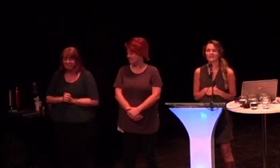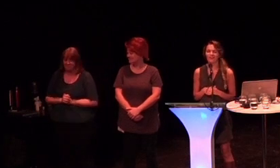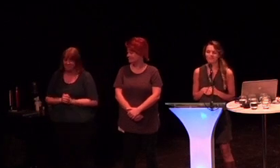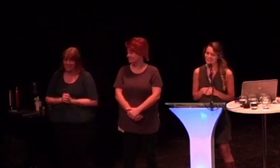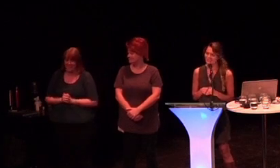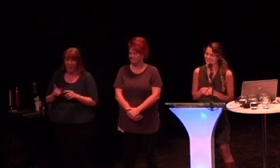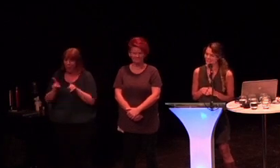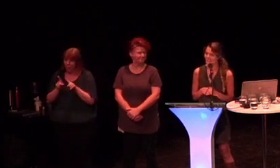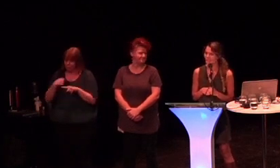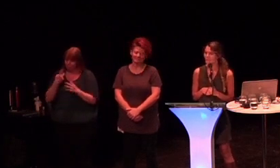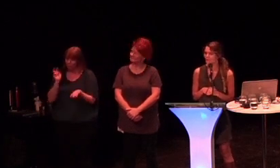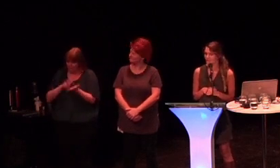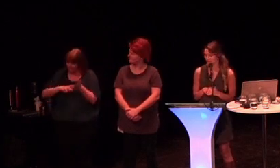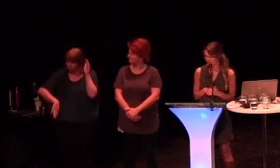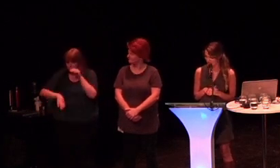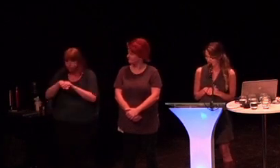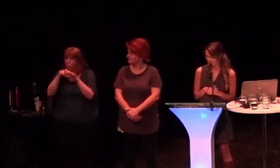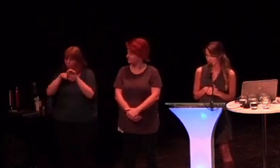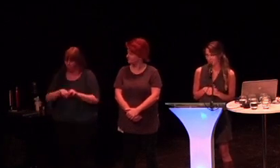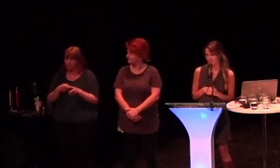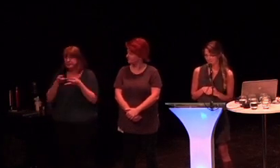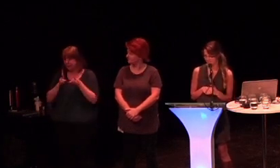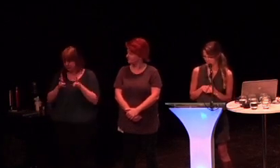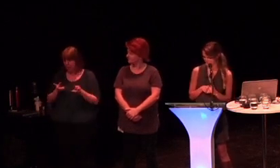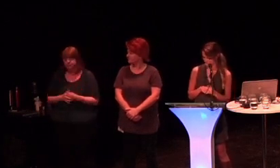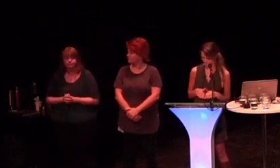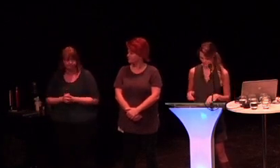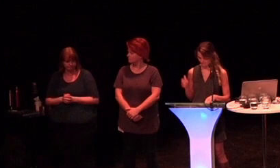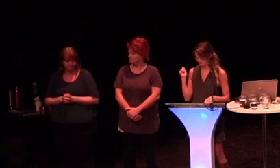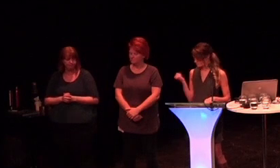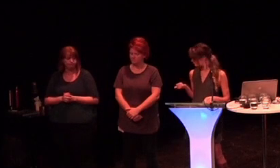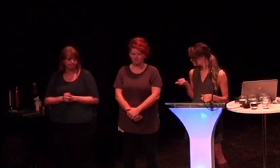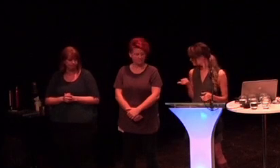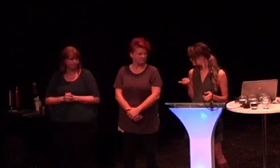I'm also a registered, fully qualified interpreter.